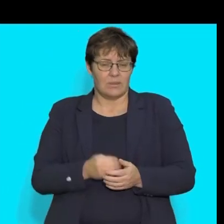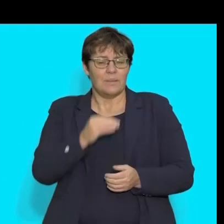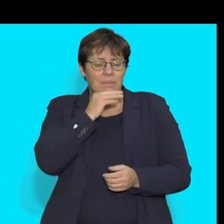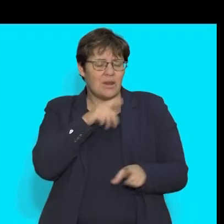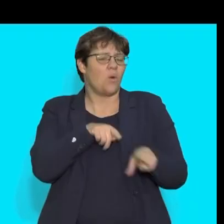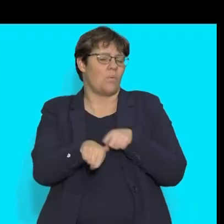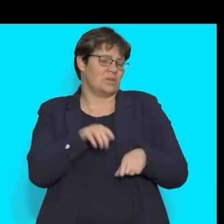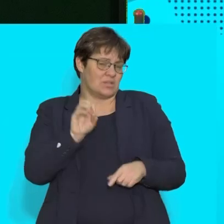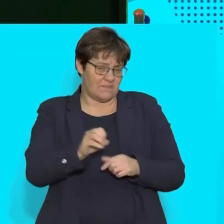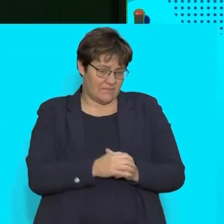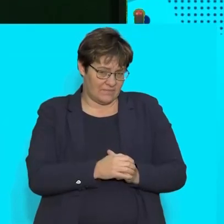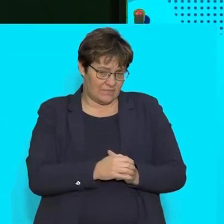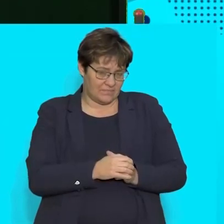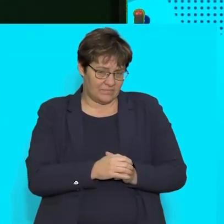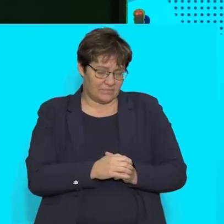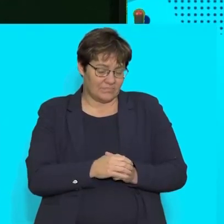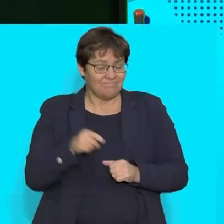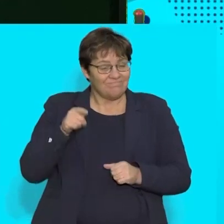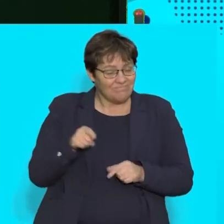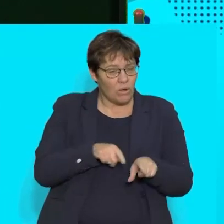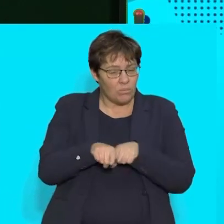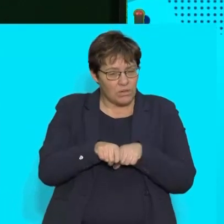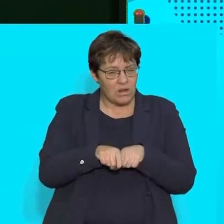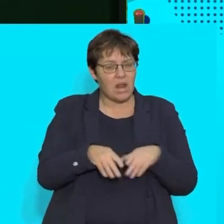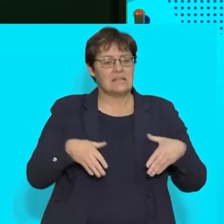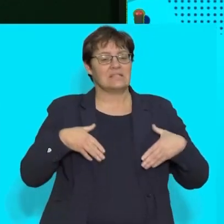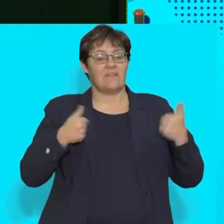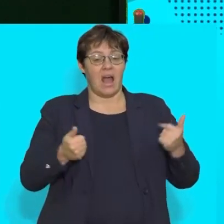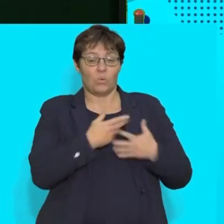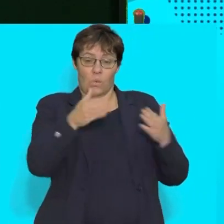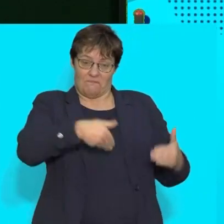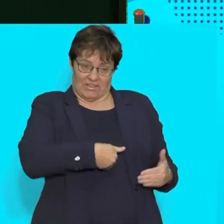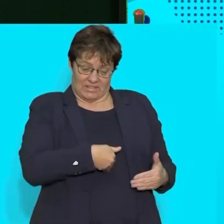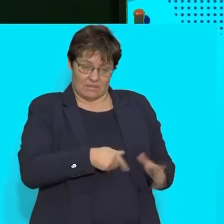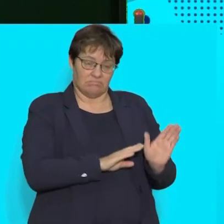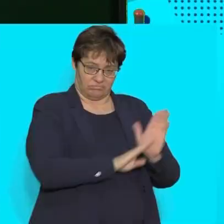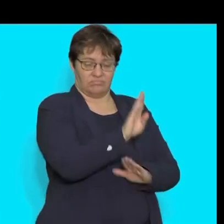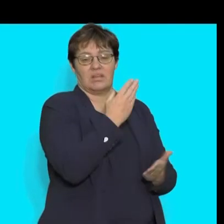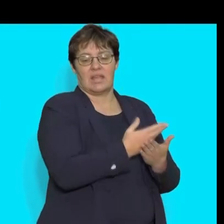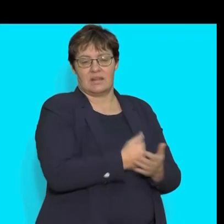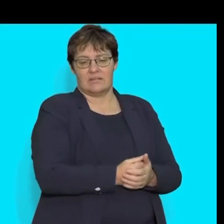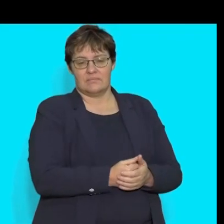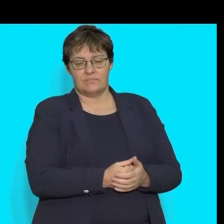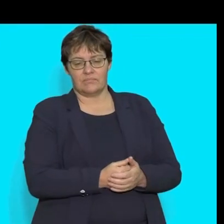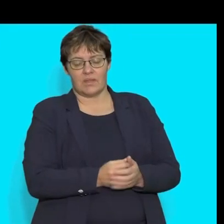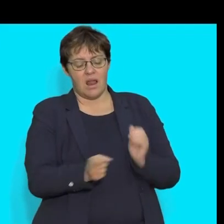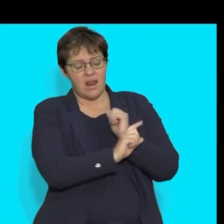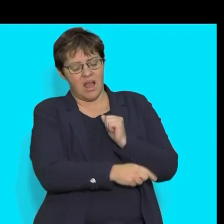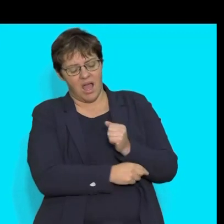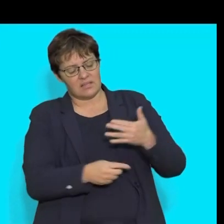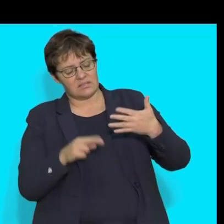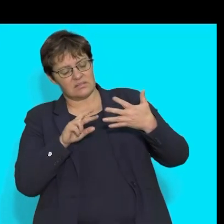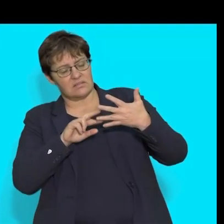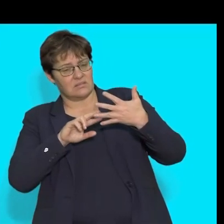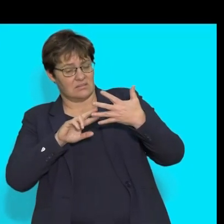is competition. And this competition promotes survival of the fittest. When we look at these 2 concepts at the